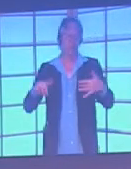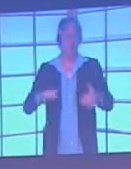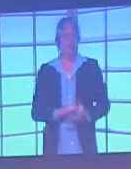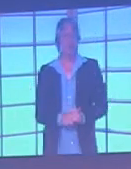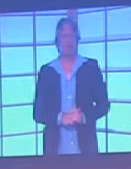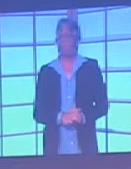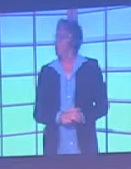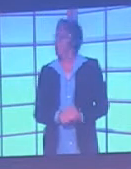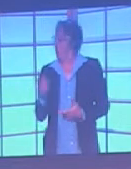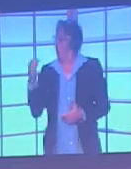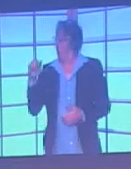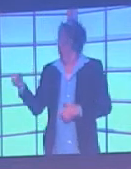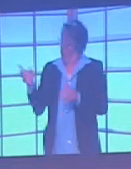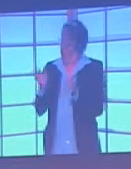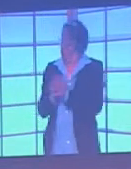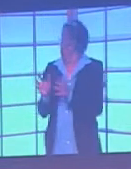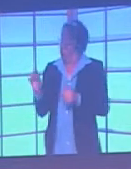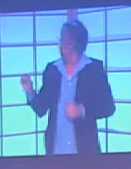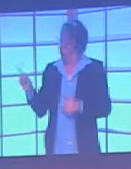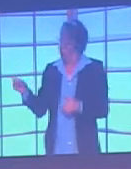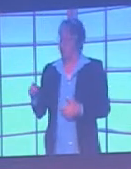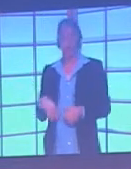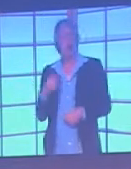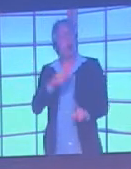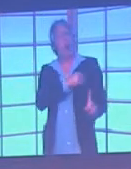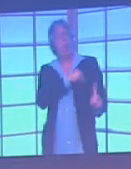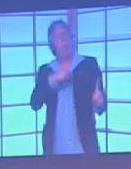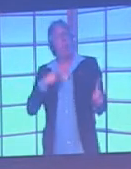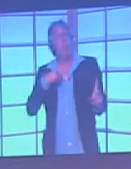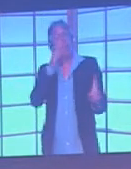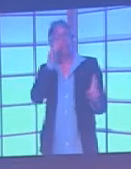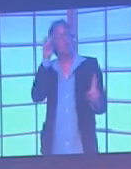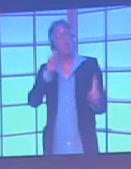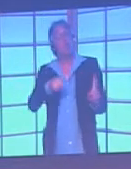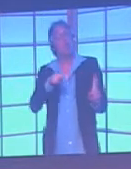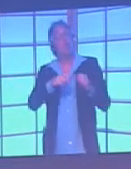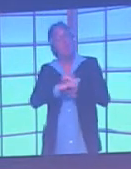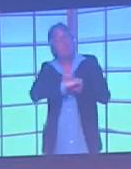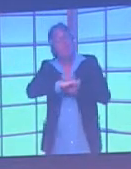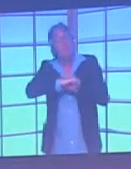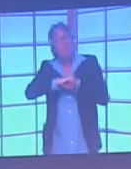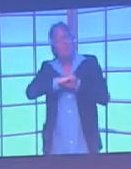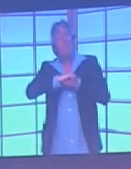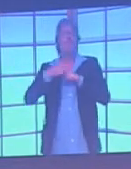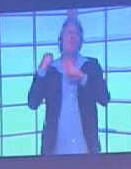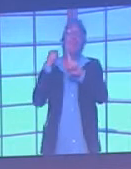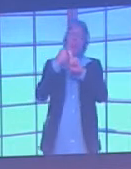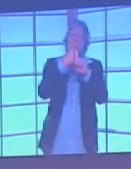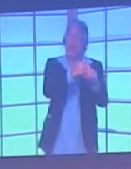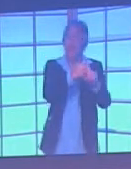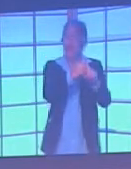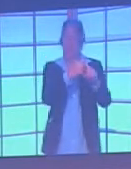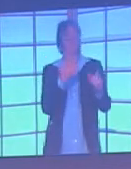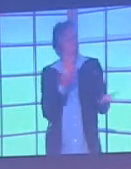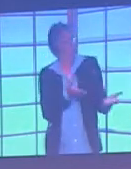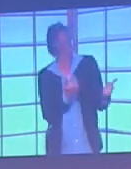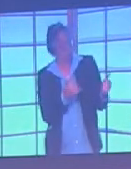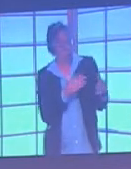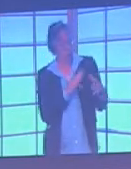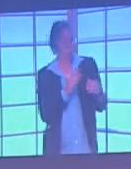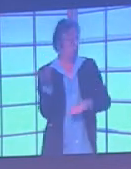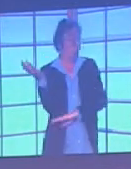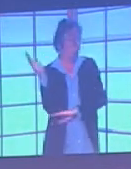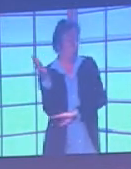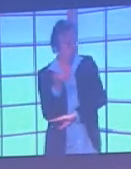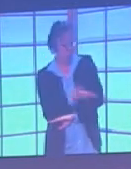the campaign and how it's run in Poland and Ukraine. I think that should be on, if not use the other one.